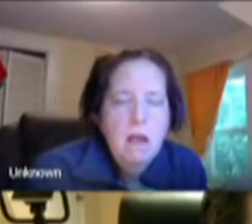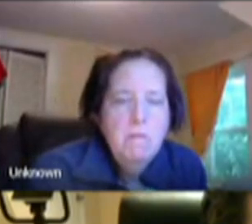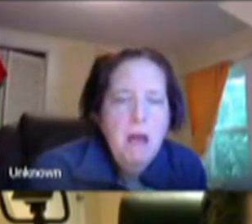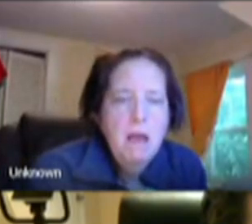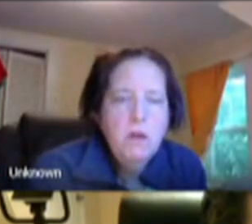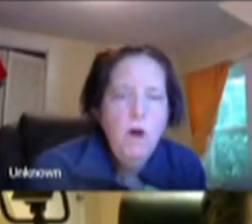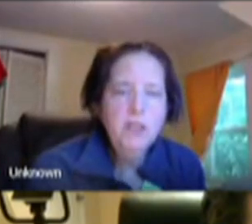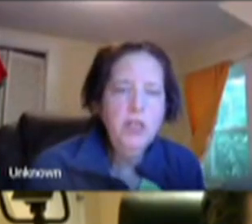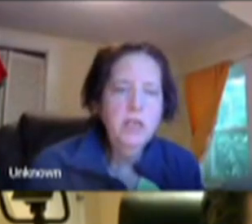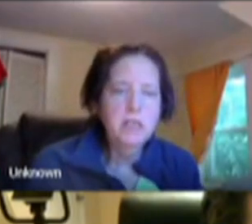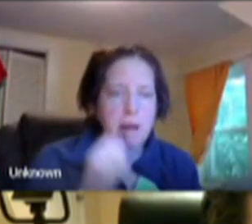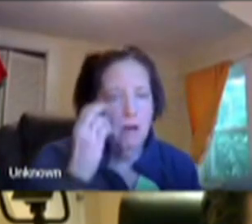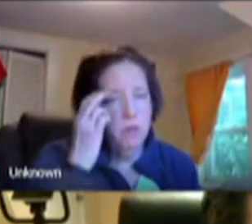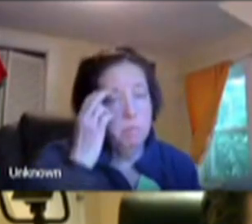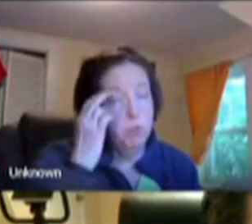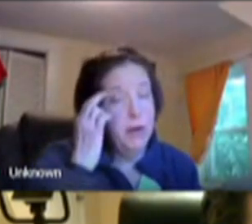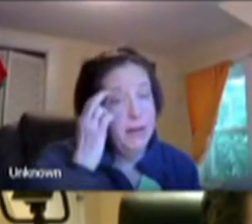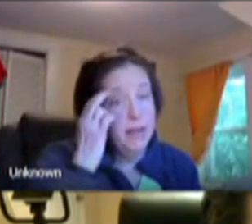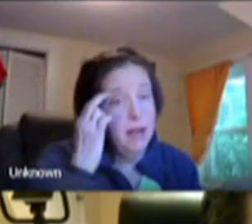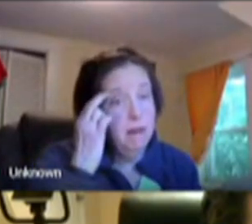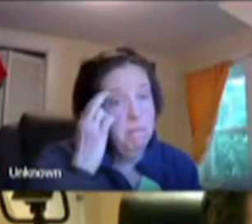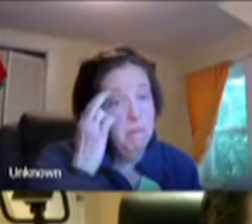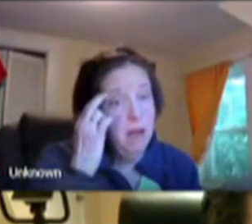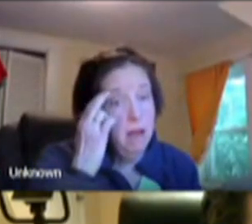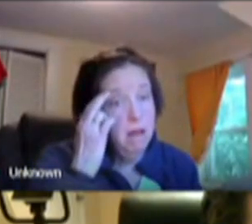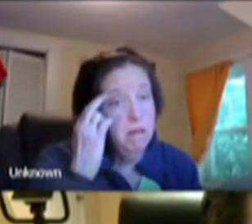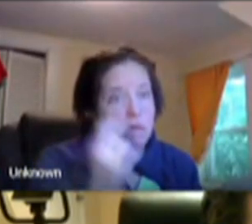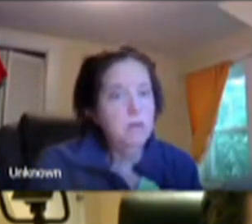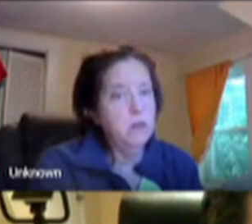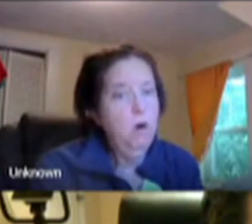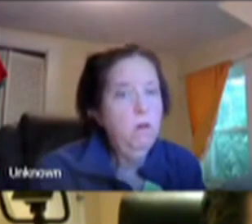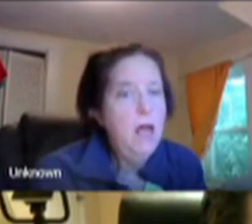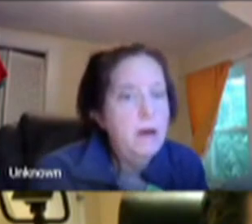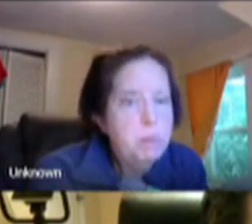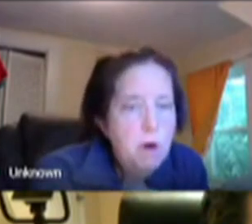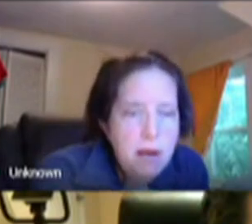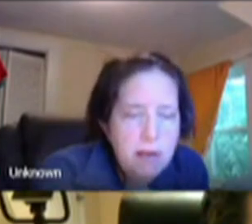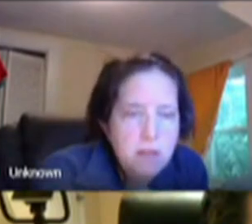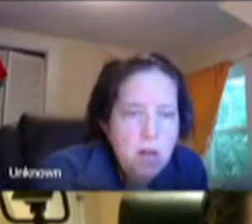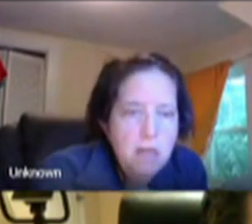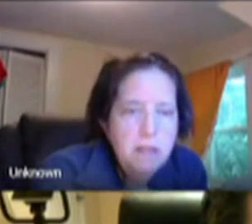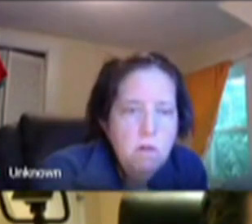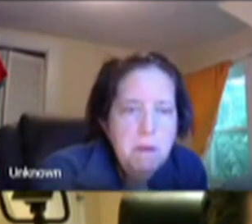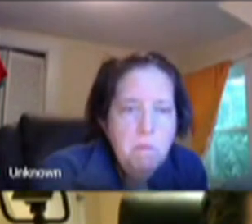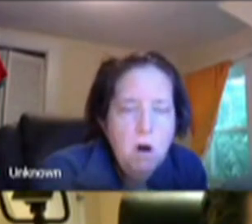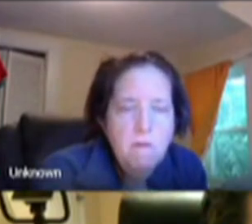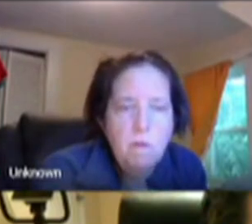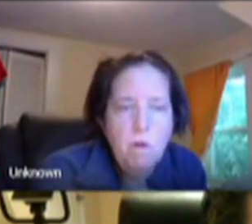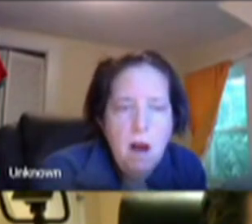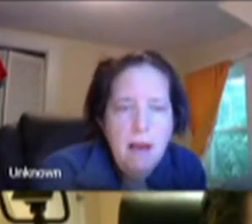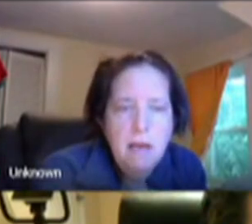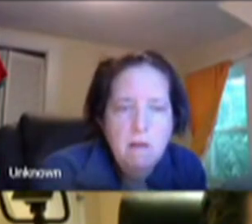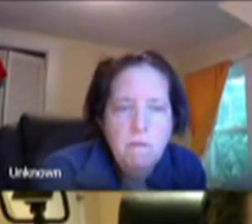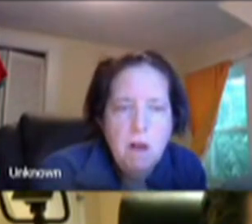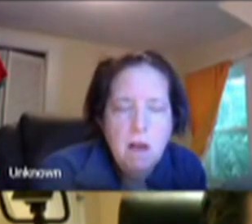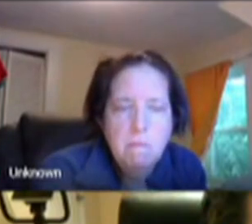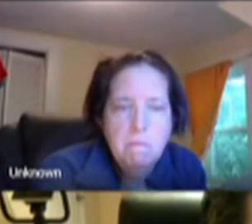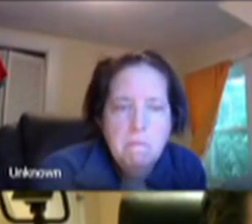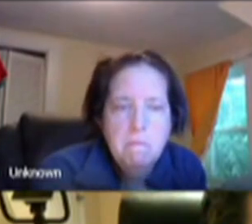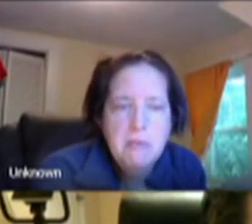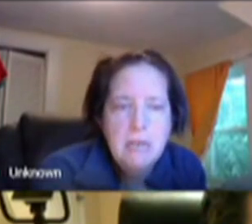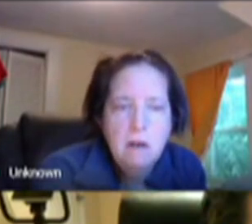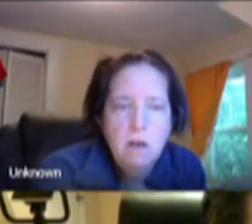Well, my question is about the brick. There is a whole lot of brick. I thought there would be more of a variety